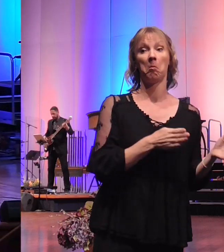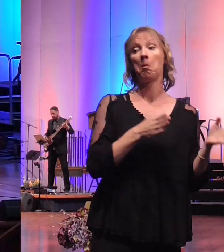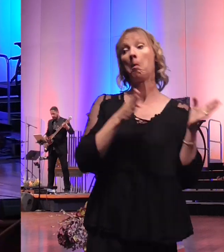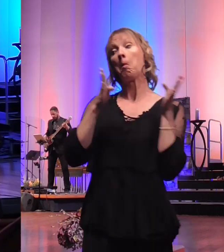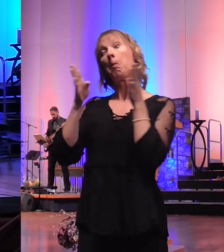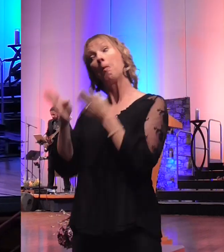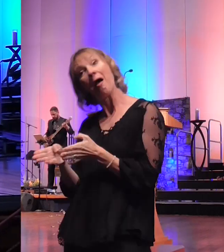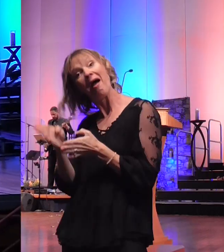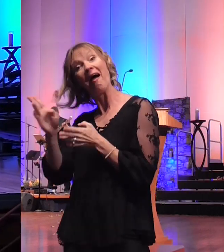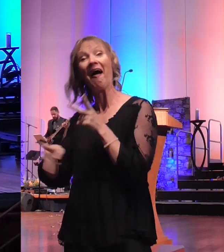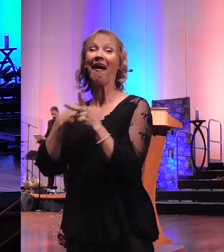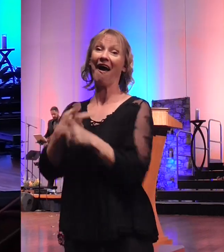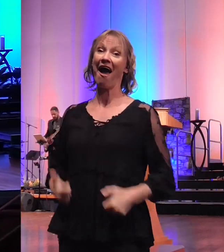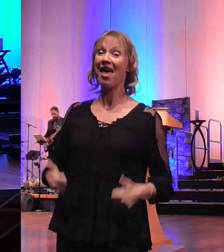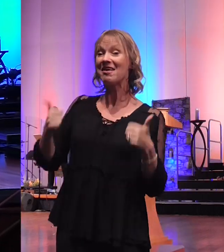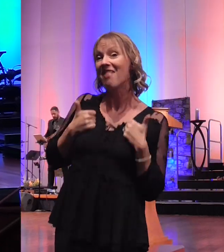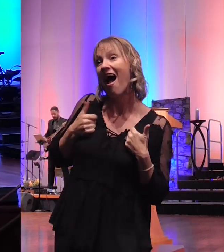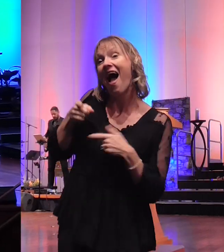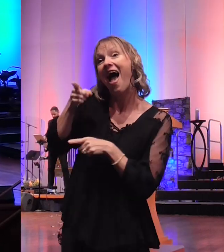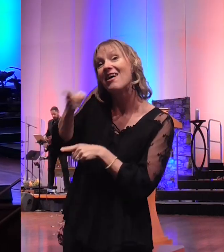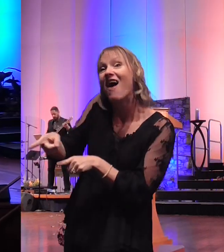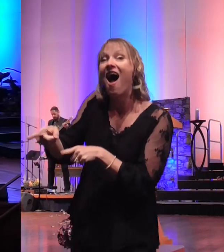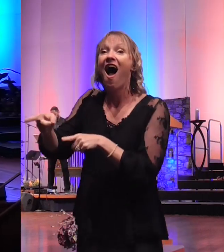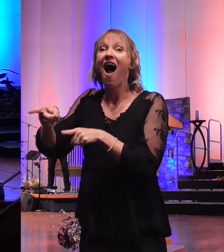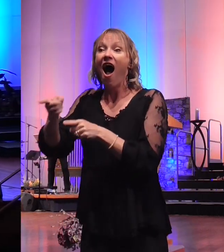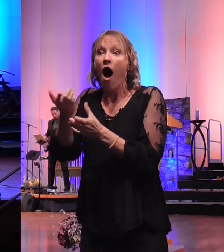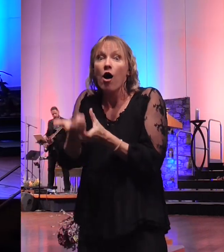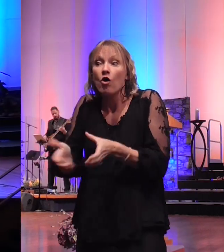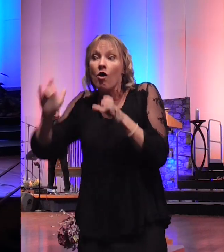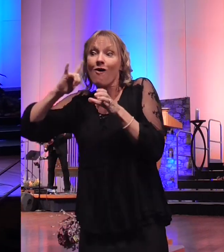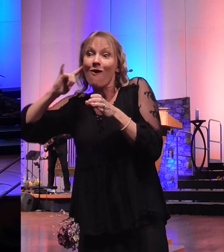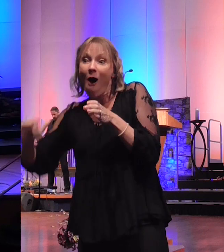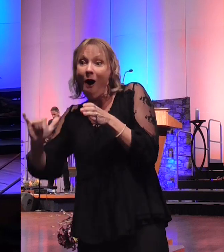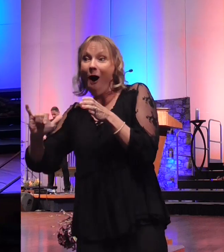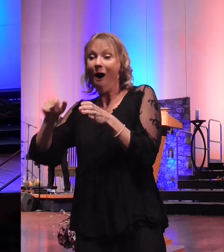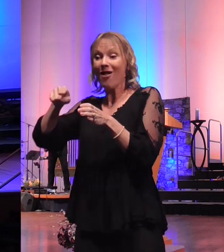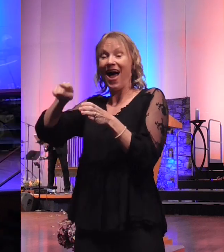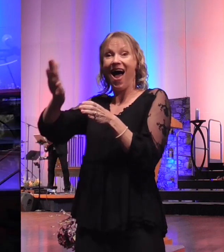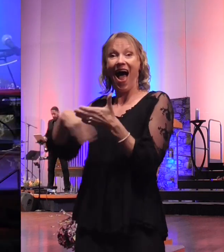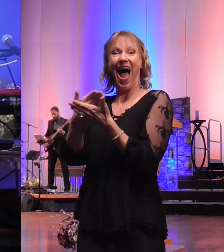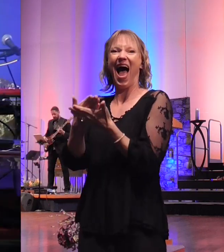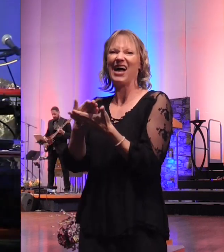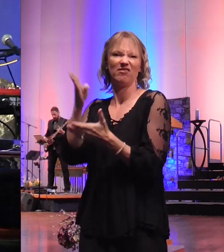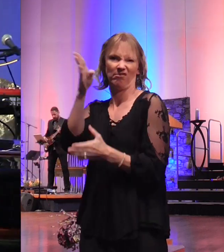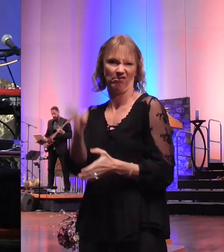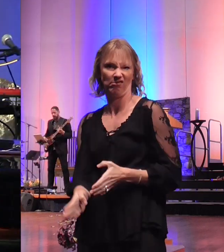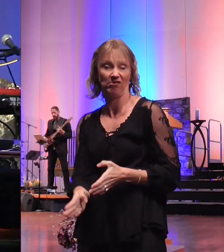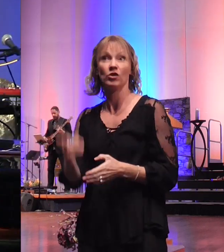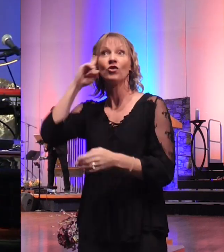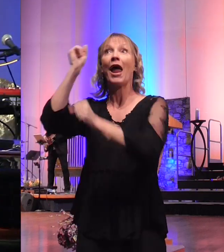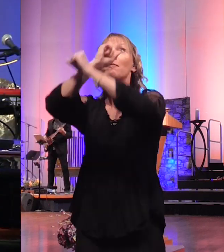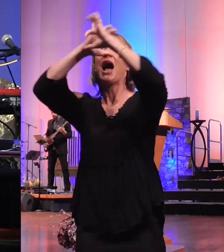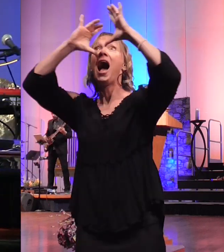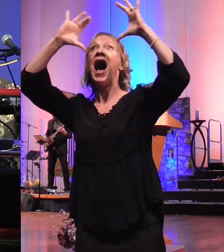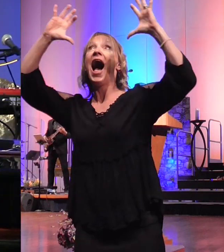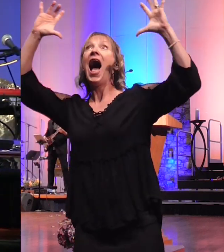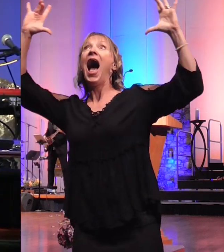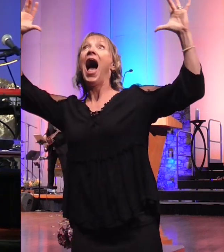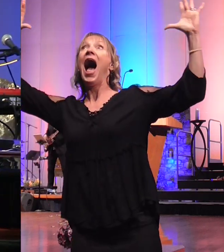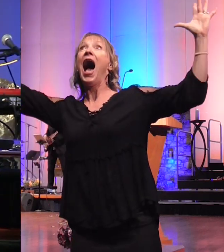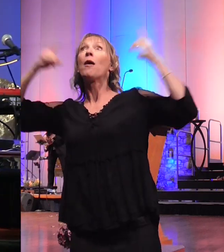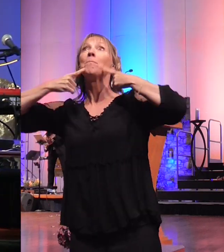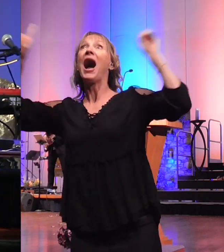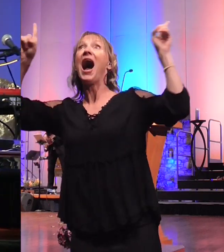Then there's the kind of life where your pot of gold may never come, where your dream's so big it's never